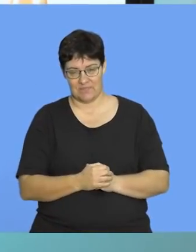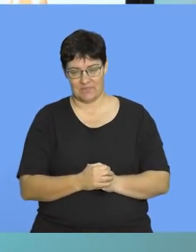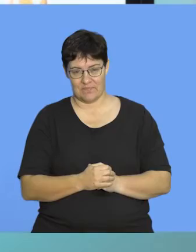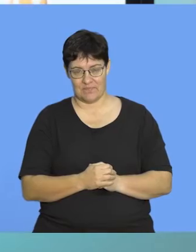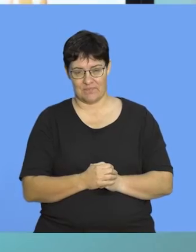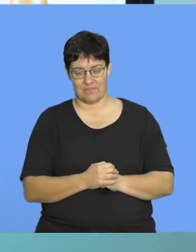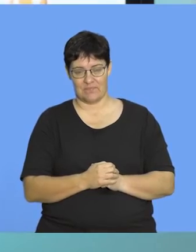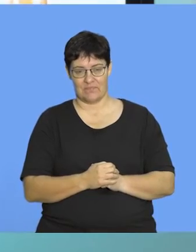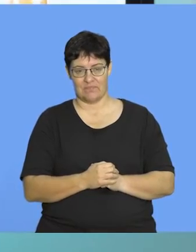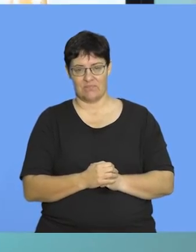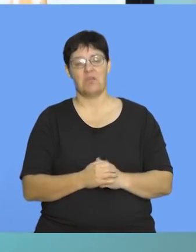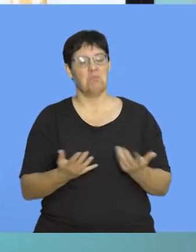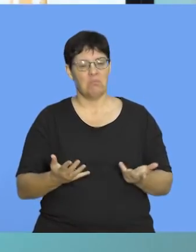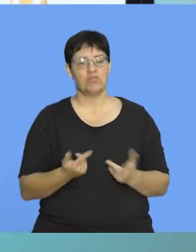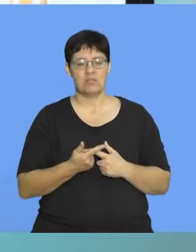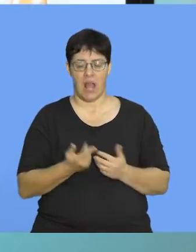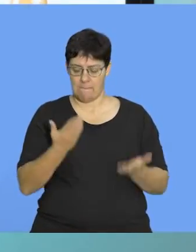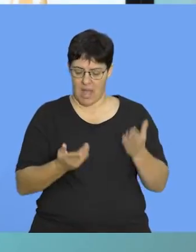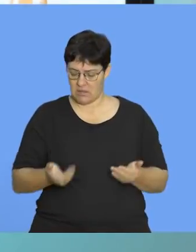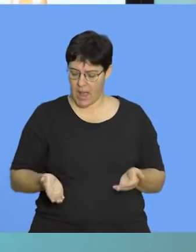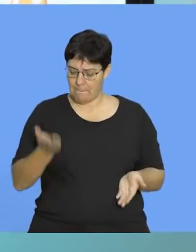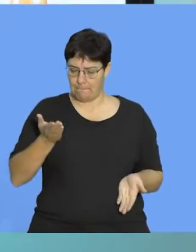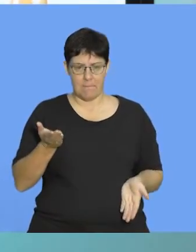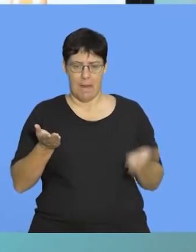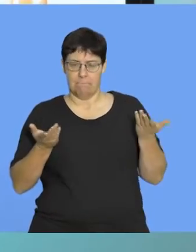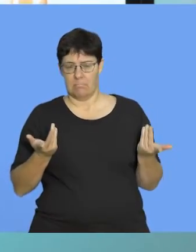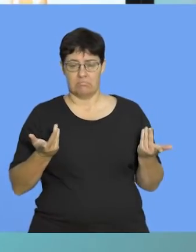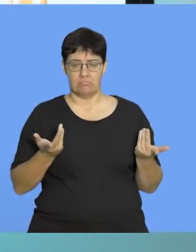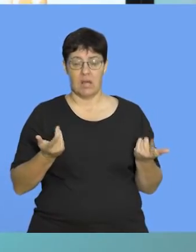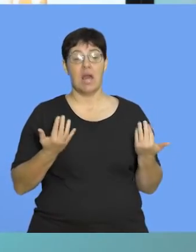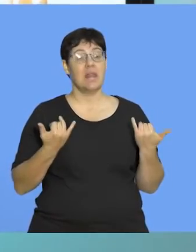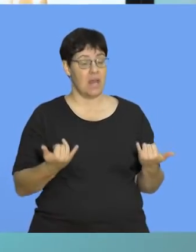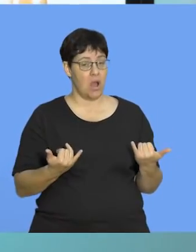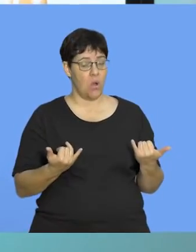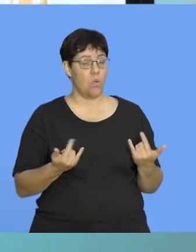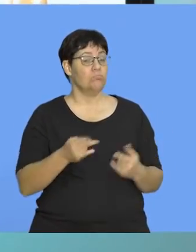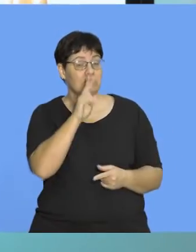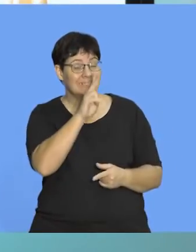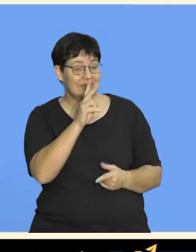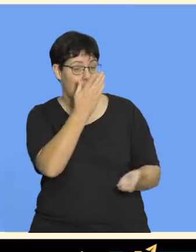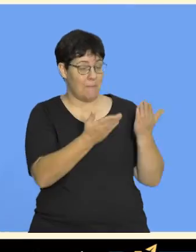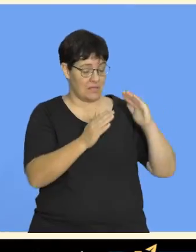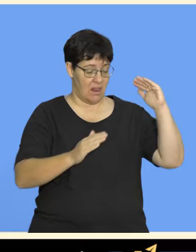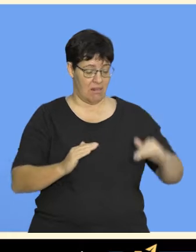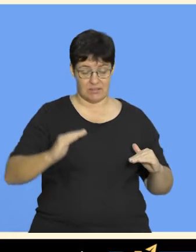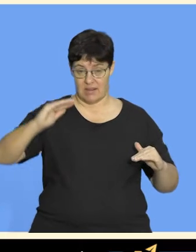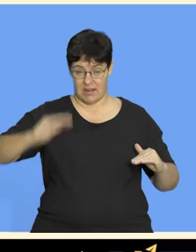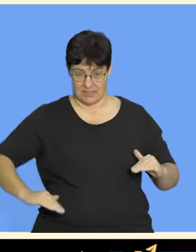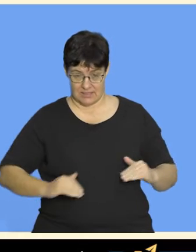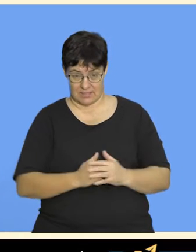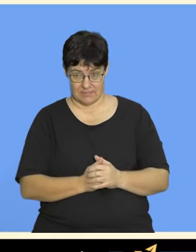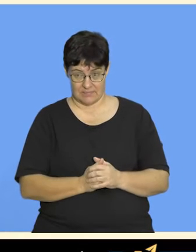just made the masses bigger. Let's make the masses smaller. So I'm going to